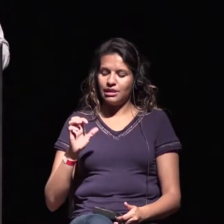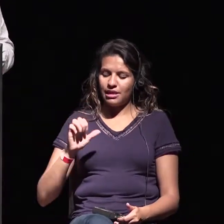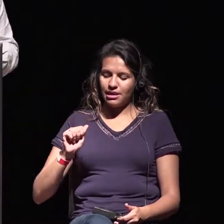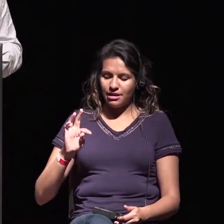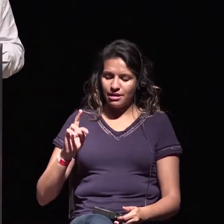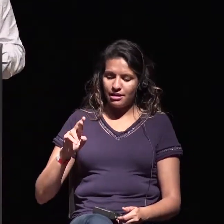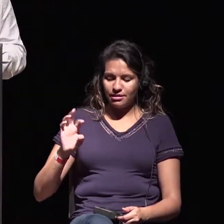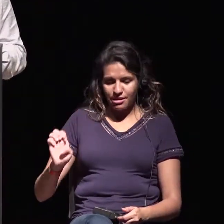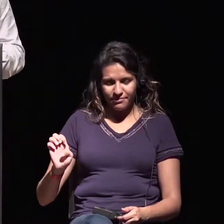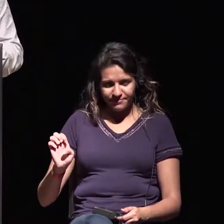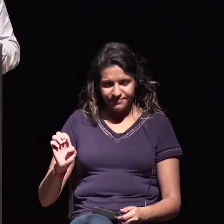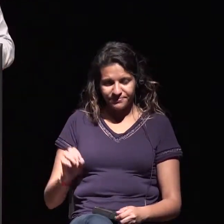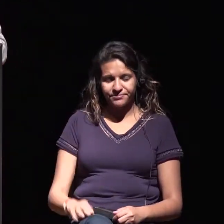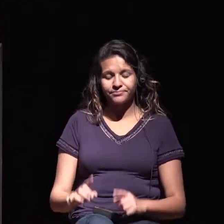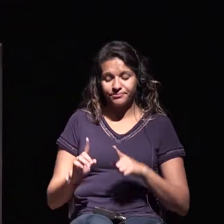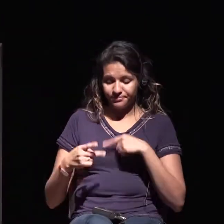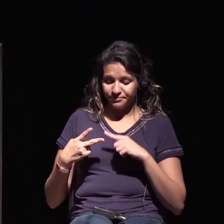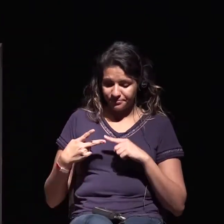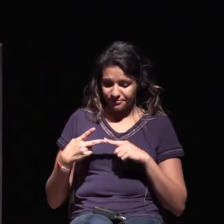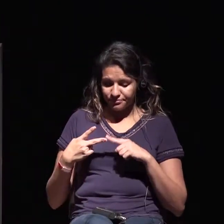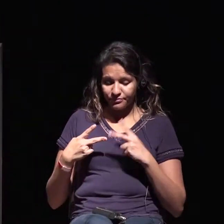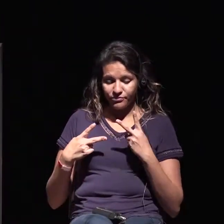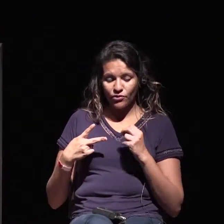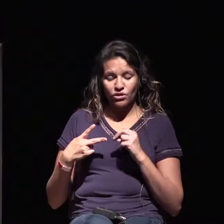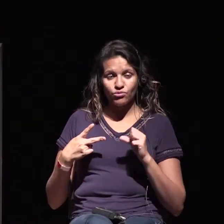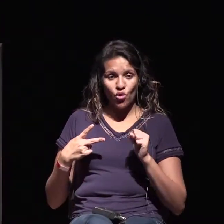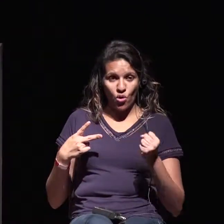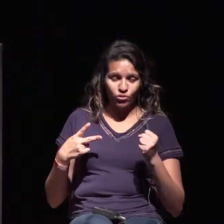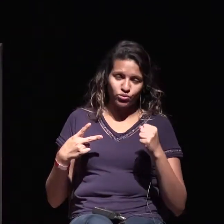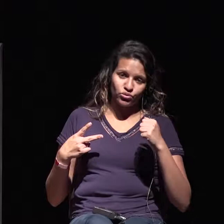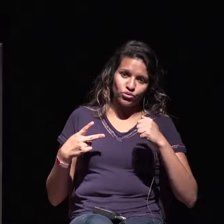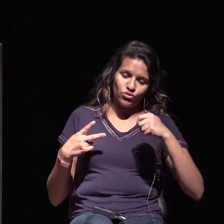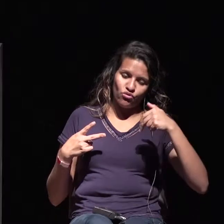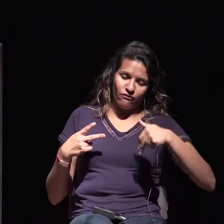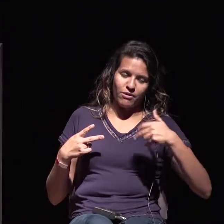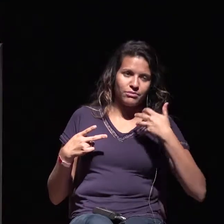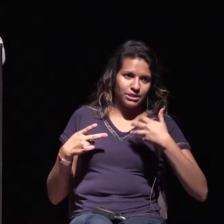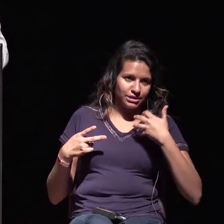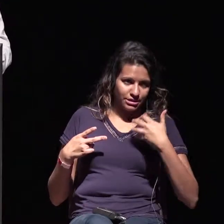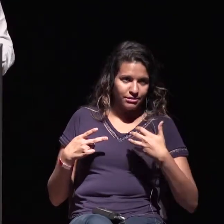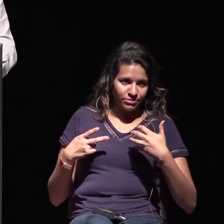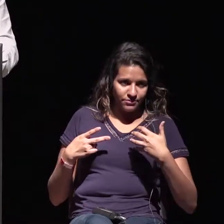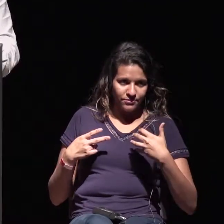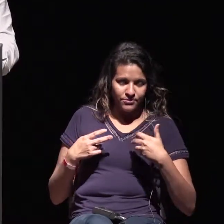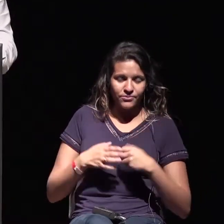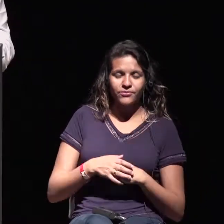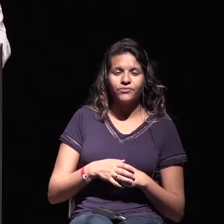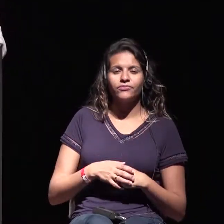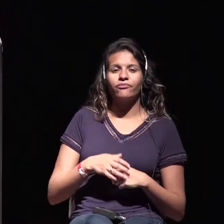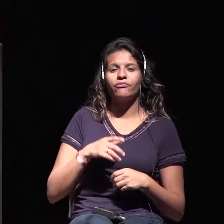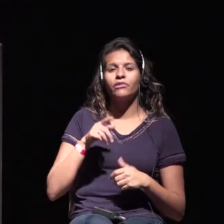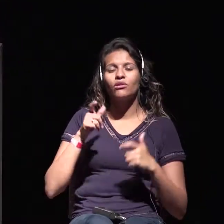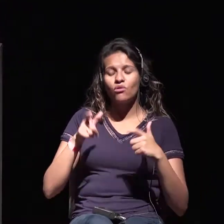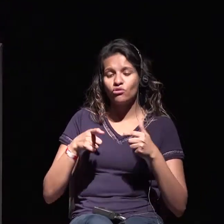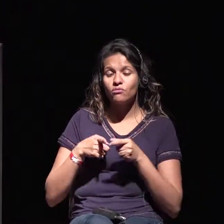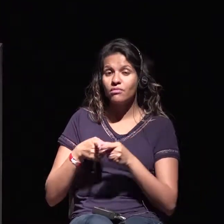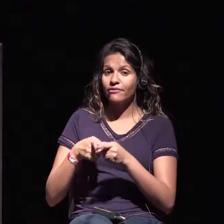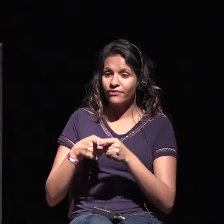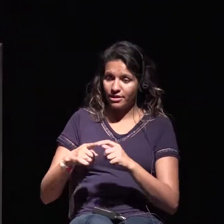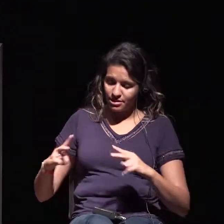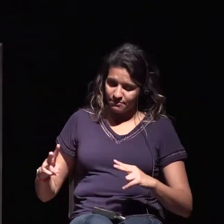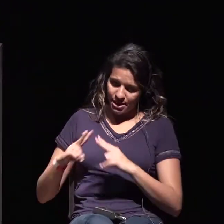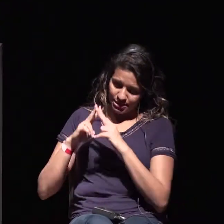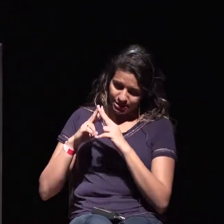21st of December 2008 at La Ferme du Buisson, Noisiel's Contemporary Arts Center in the Outskirts of Paris. Together with